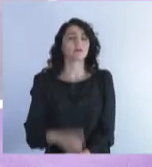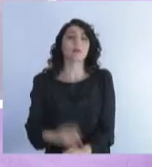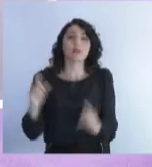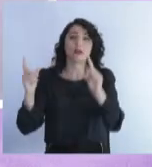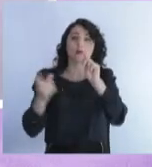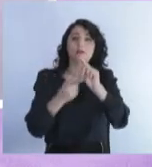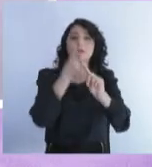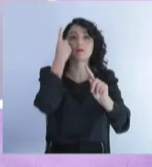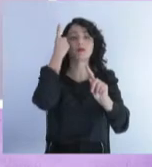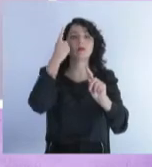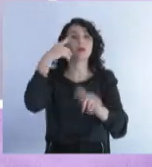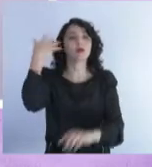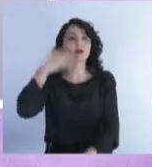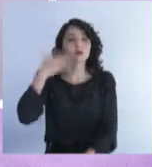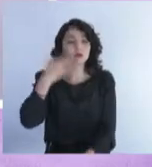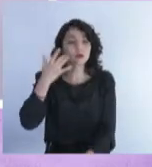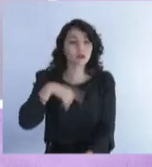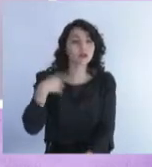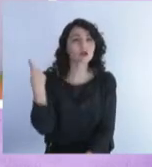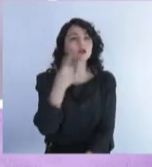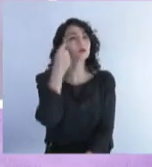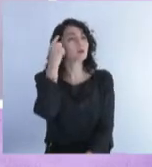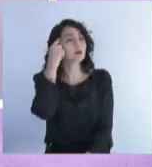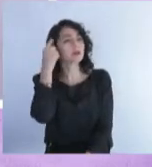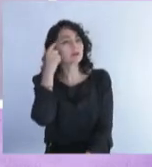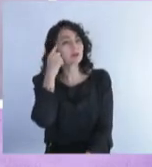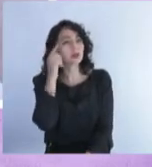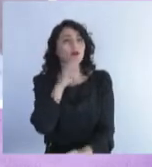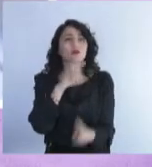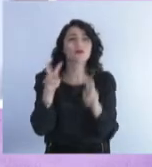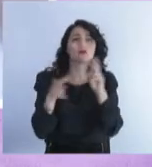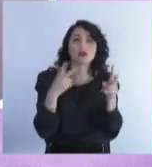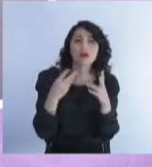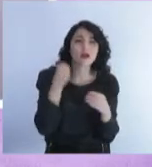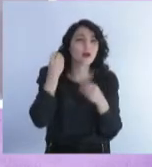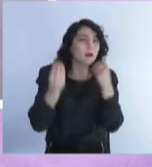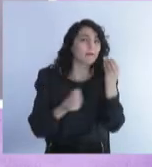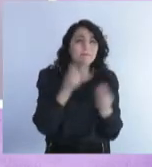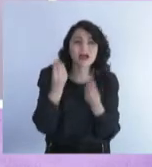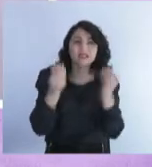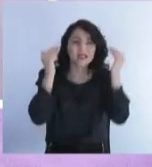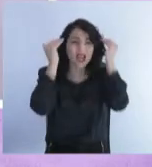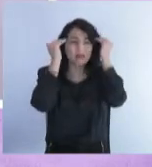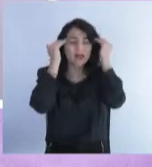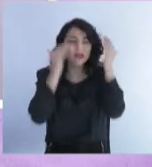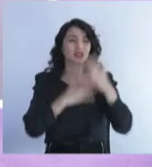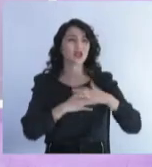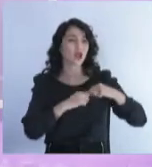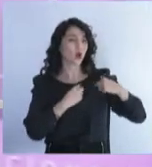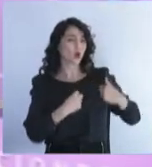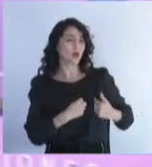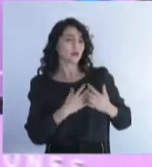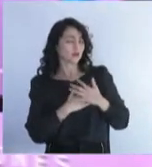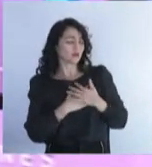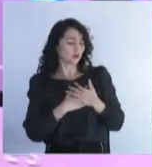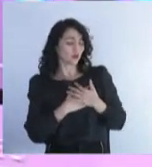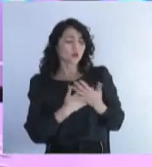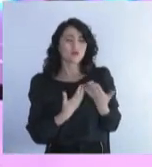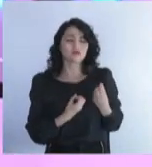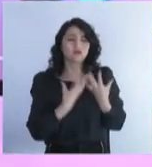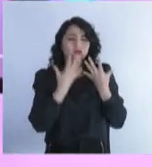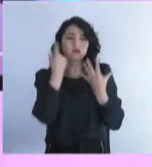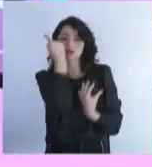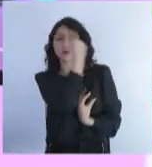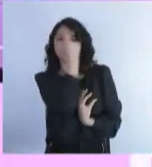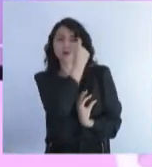simply notice the thought, notice the feeling. What is it that keeps happening in my mind, in my heart,